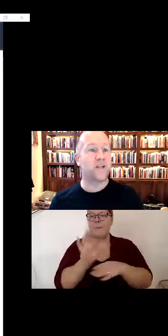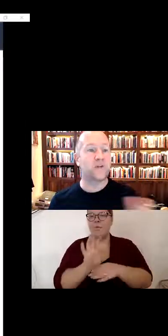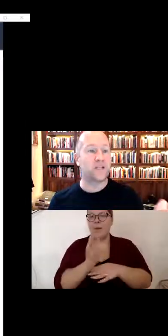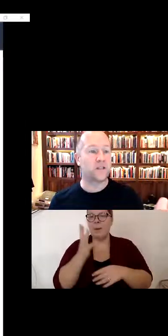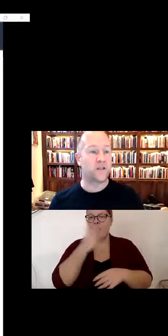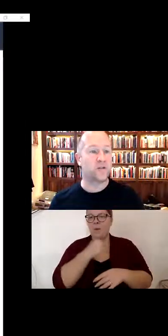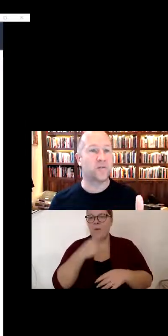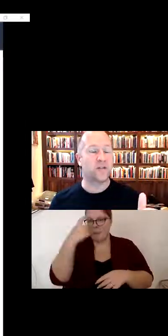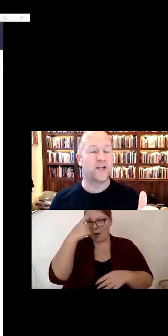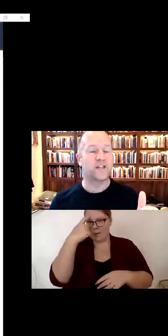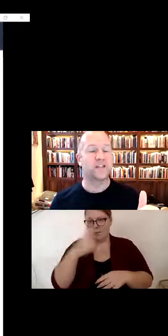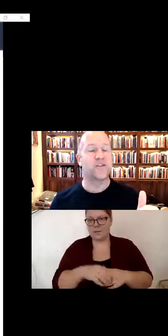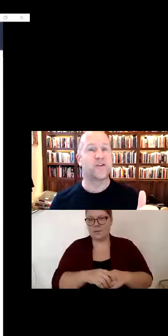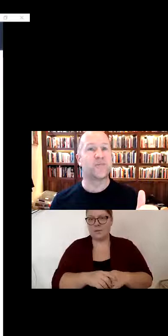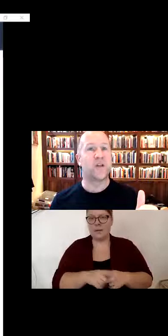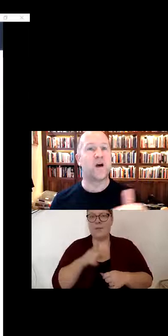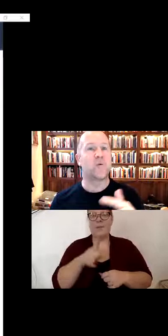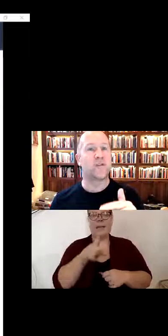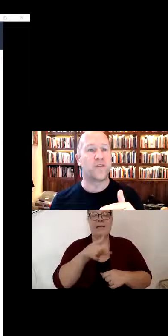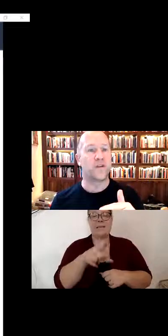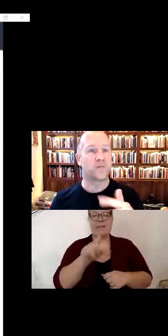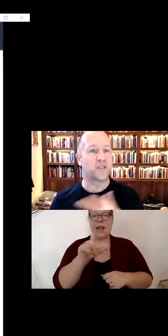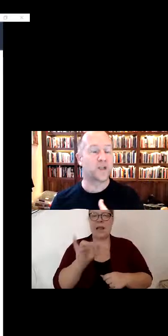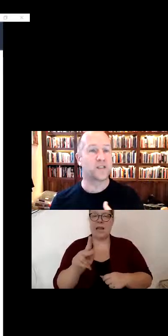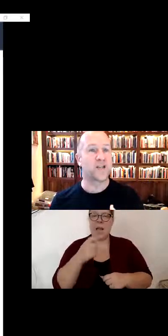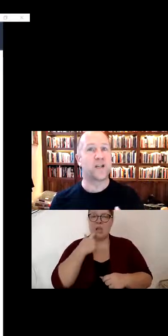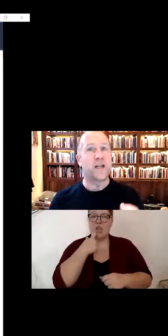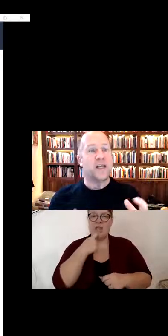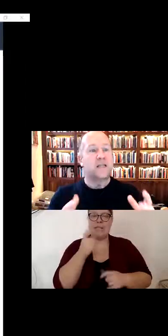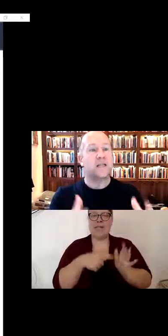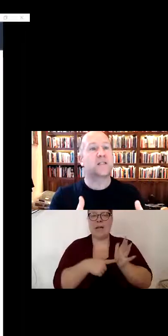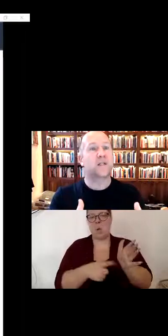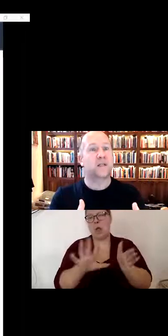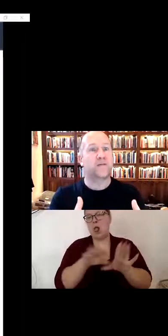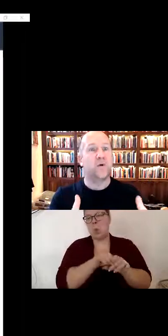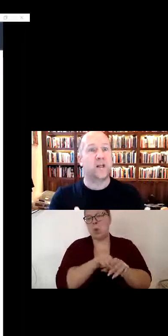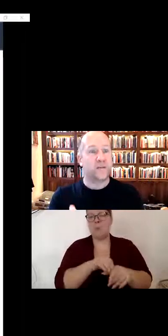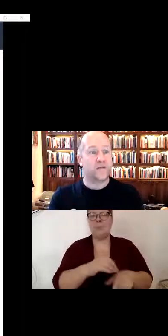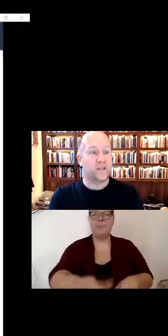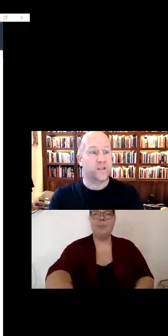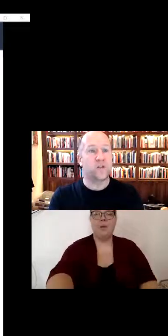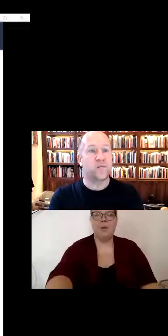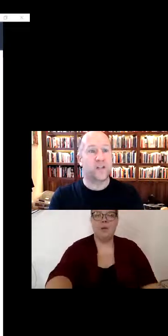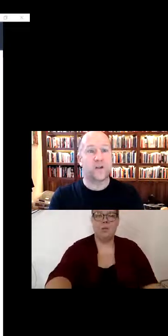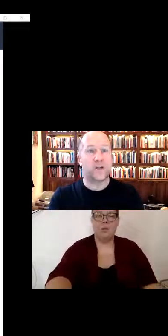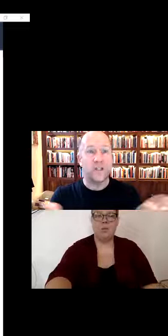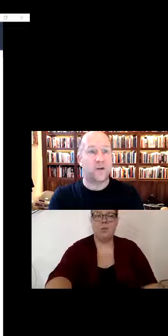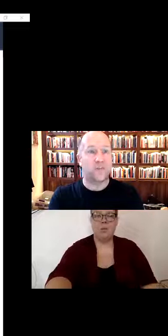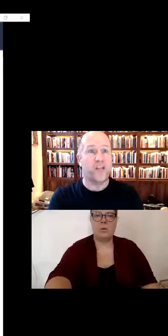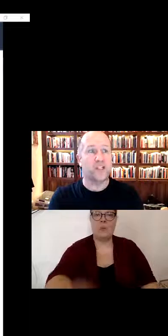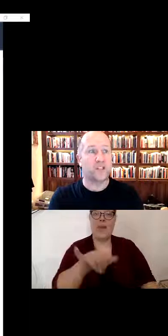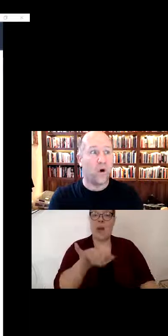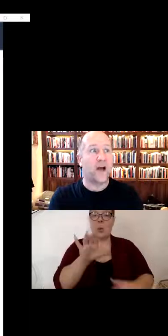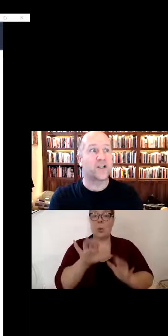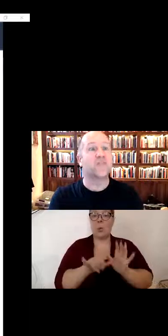That video is the YouTube link that I just sent you, along with the others from this presentation. This is, if you want to give this YouTube video, you can let